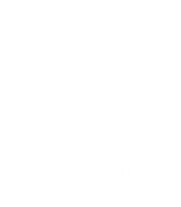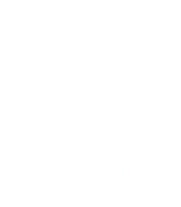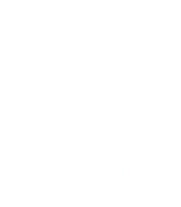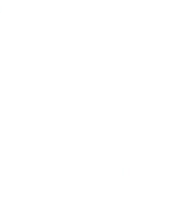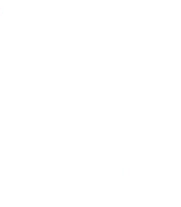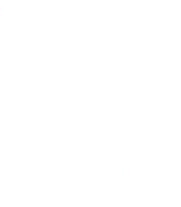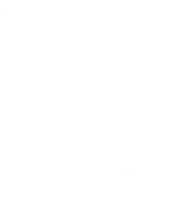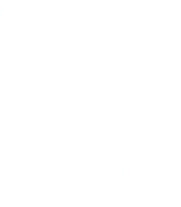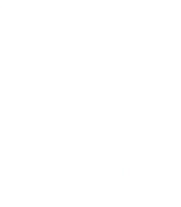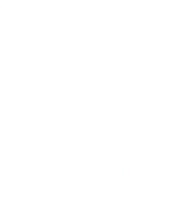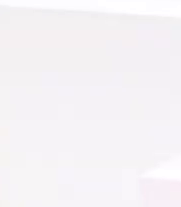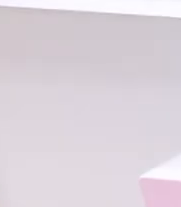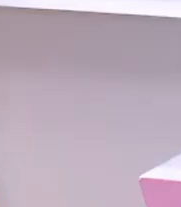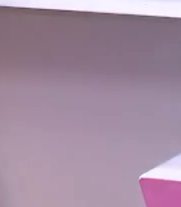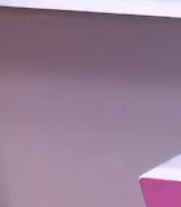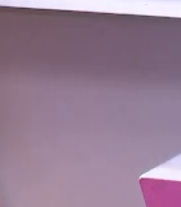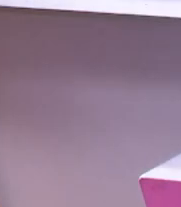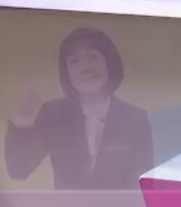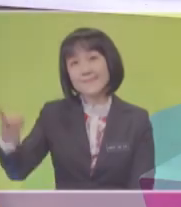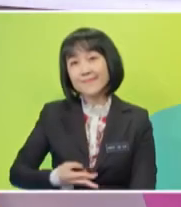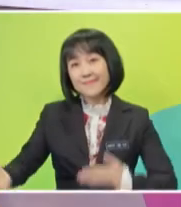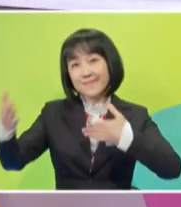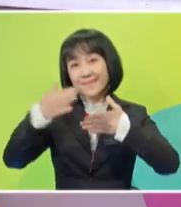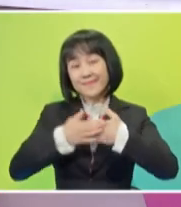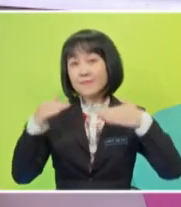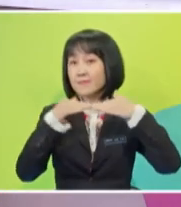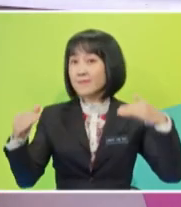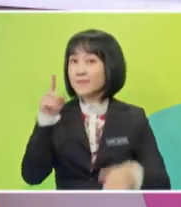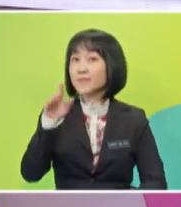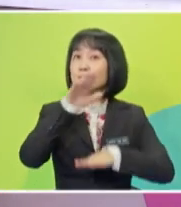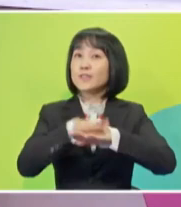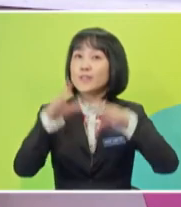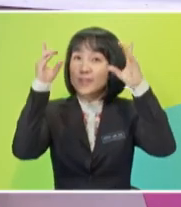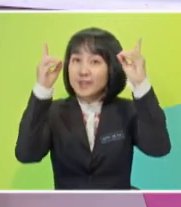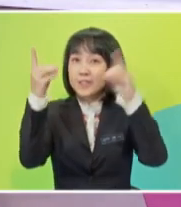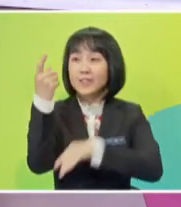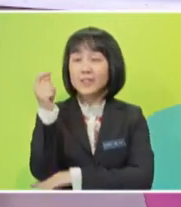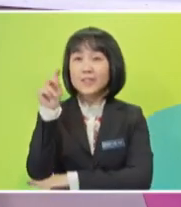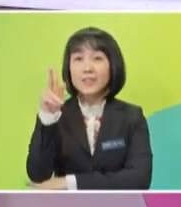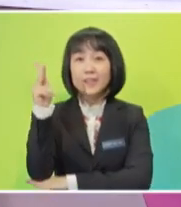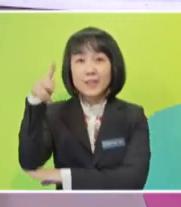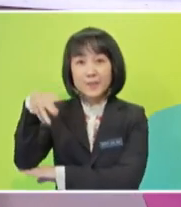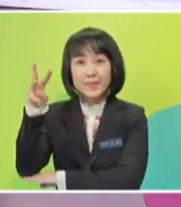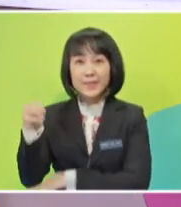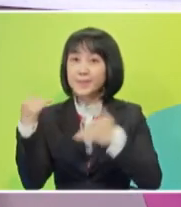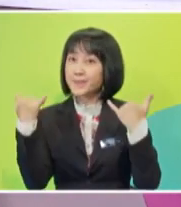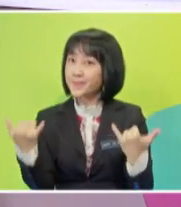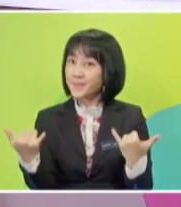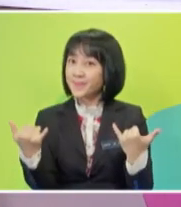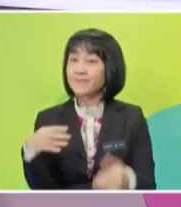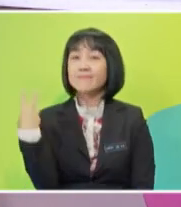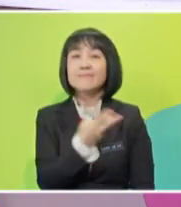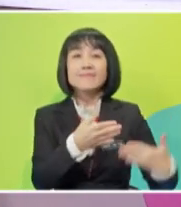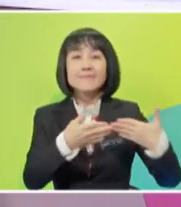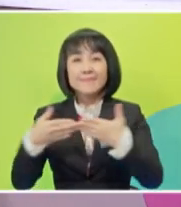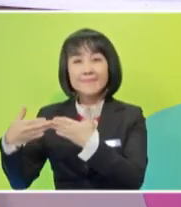DidikTV KPM. Welcome back to Level 1 on DidikTV KPM. And right now, we are going to continue